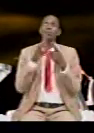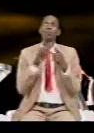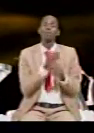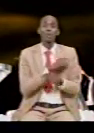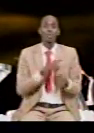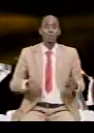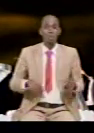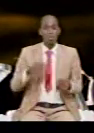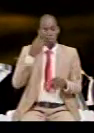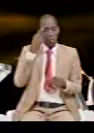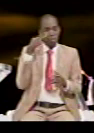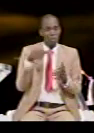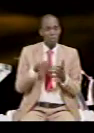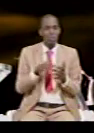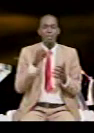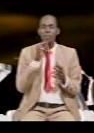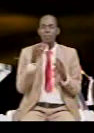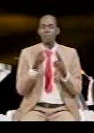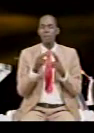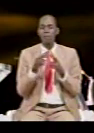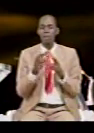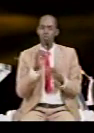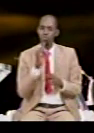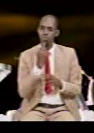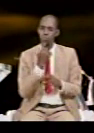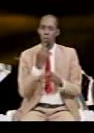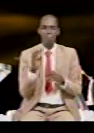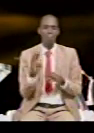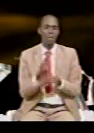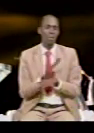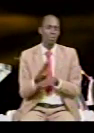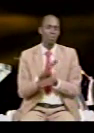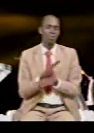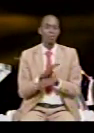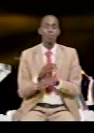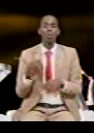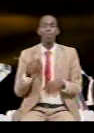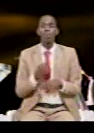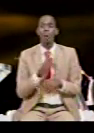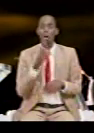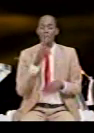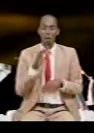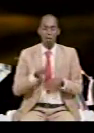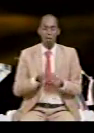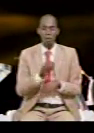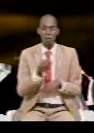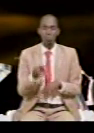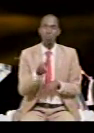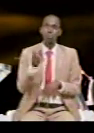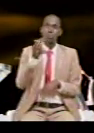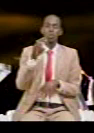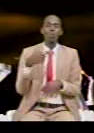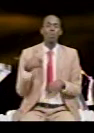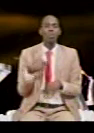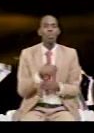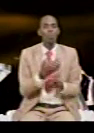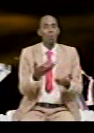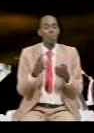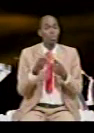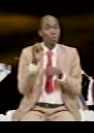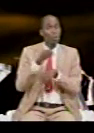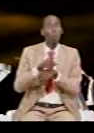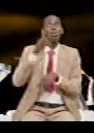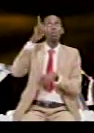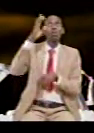is a very serious business. It's very, very important. We are on a journey. We want to overcome. God will help us to